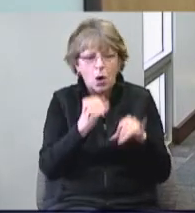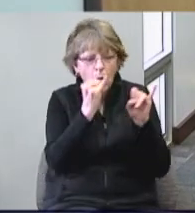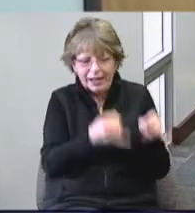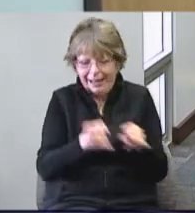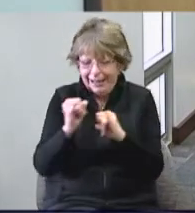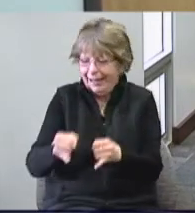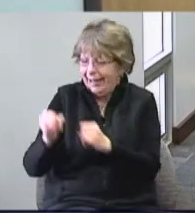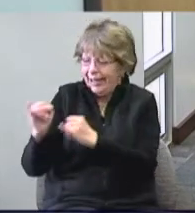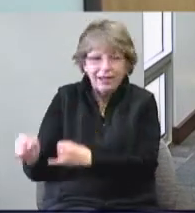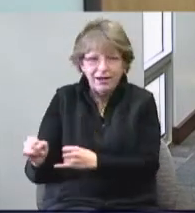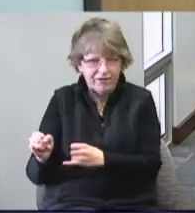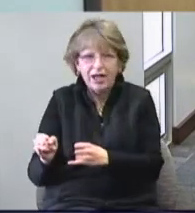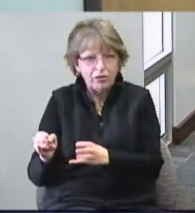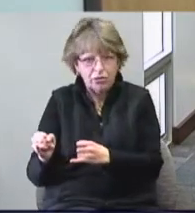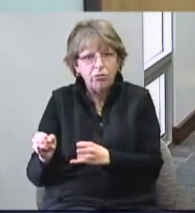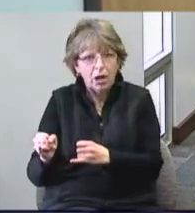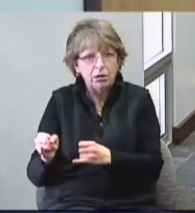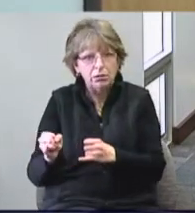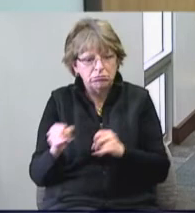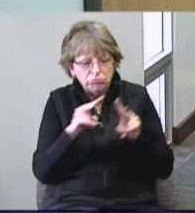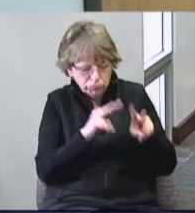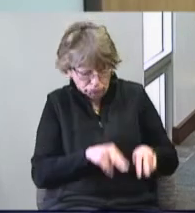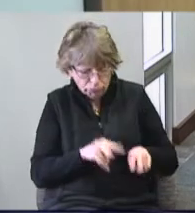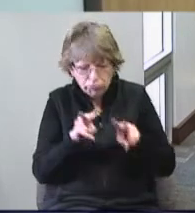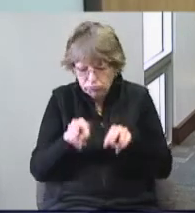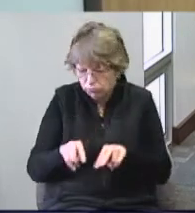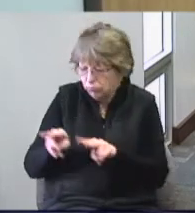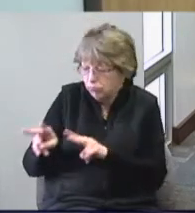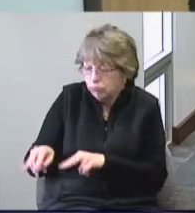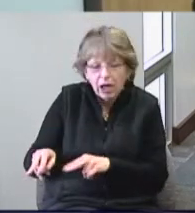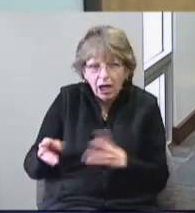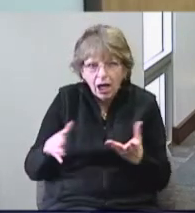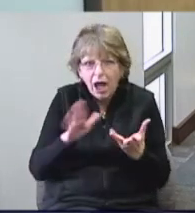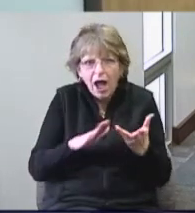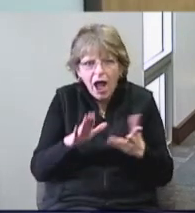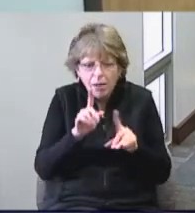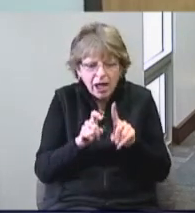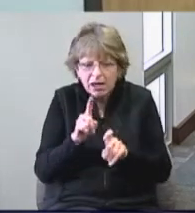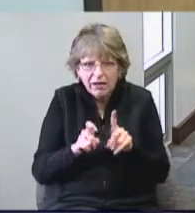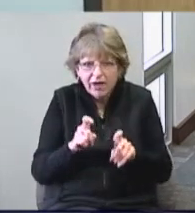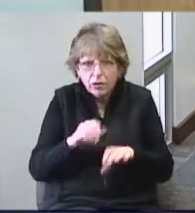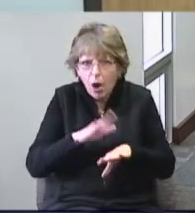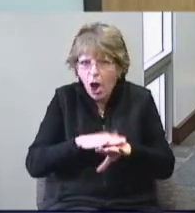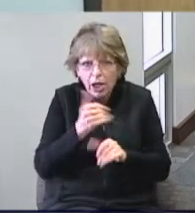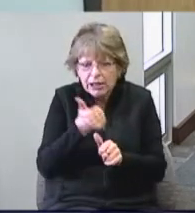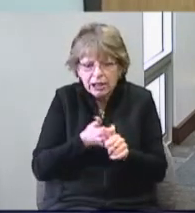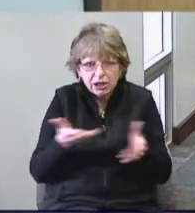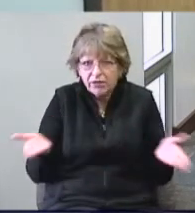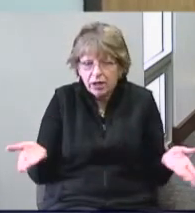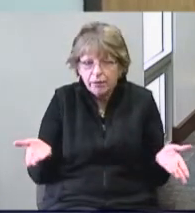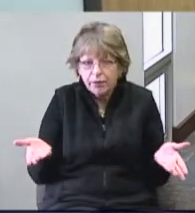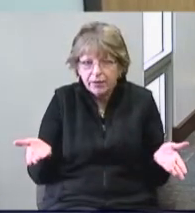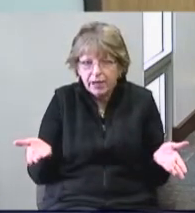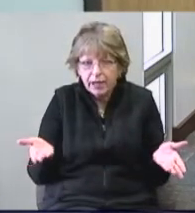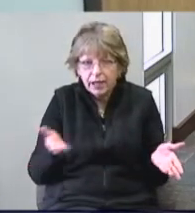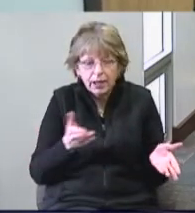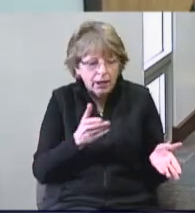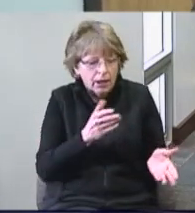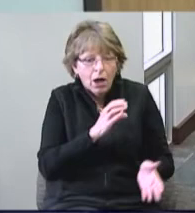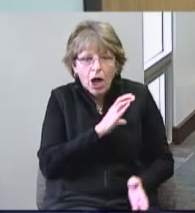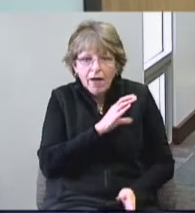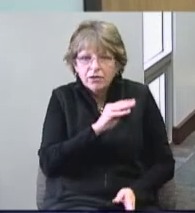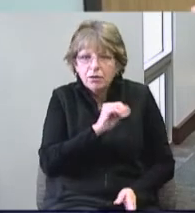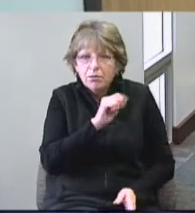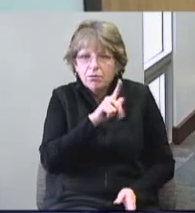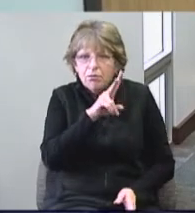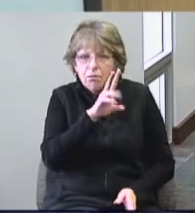impact of this investigation on the records of each officer. Officer Malvo was considered